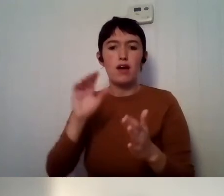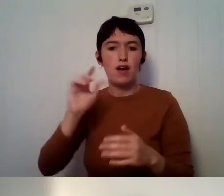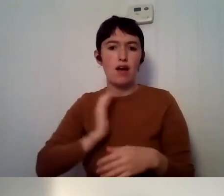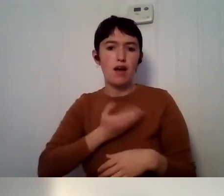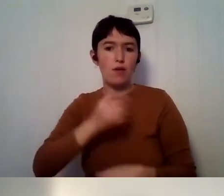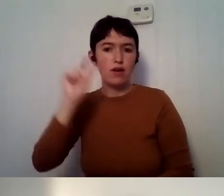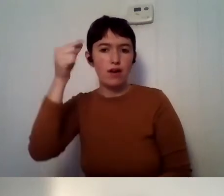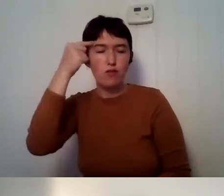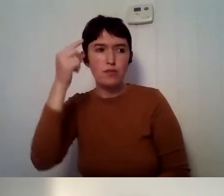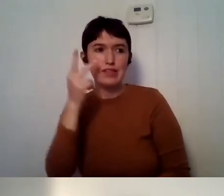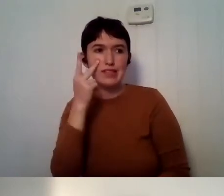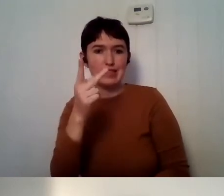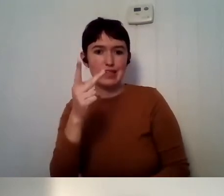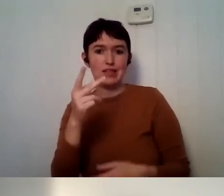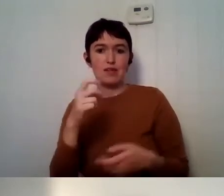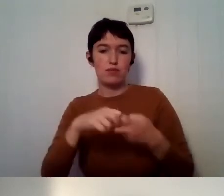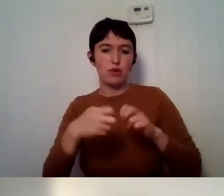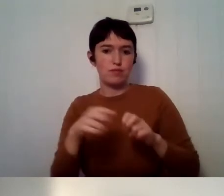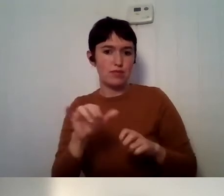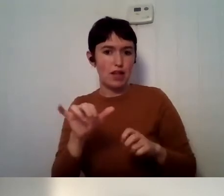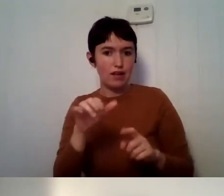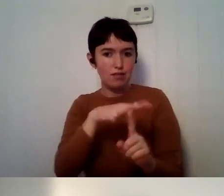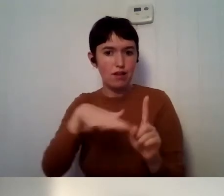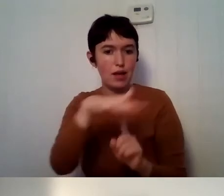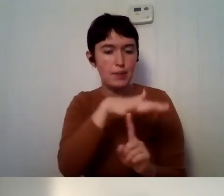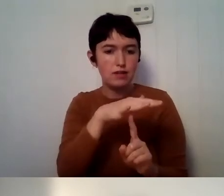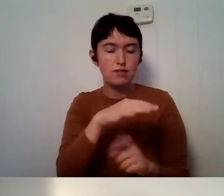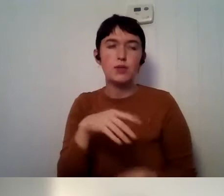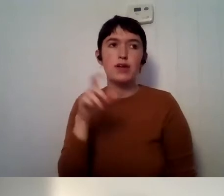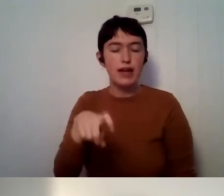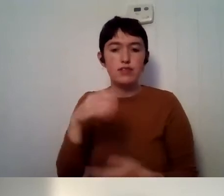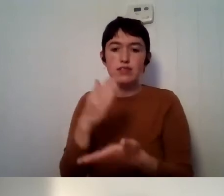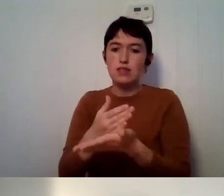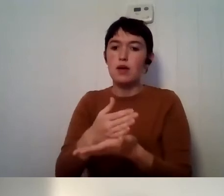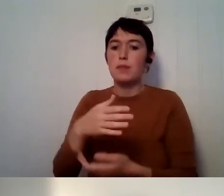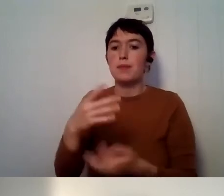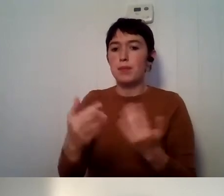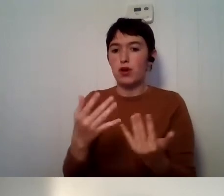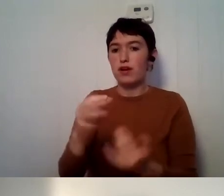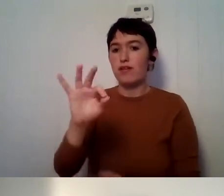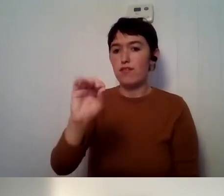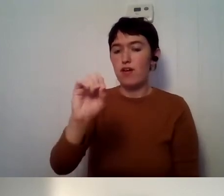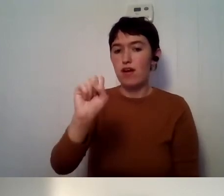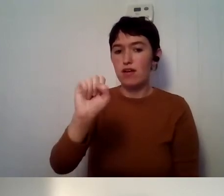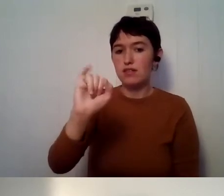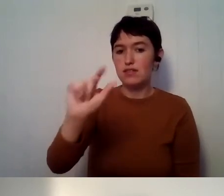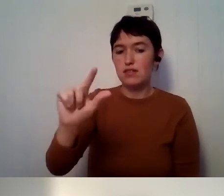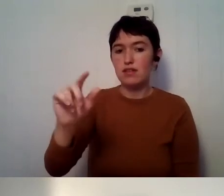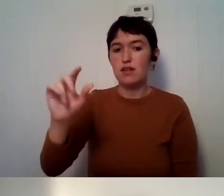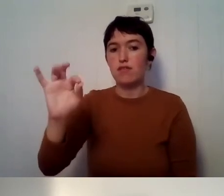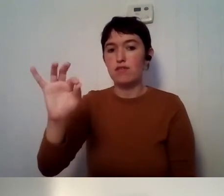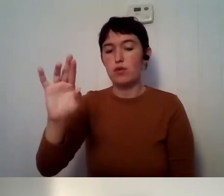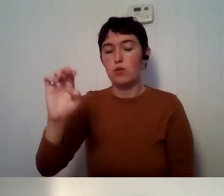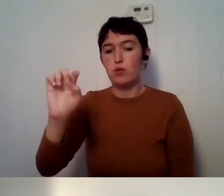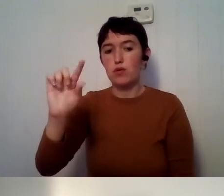climate. And that means we've got to stop burning fossil fuels. The problem we have is that we're pumping these greenhouse